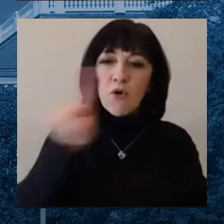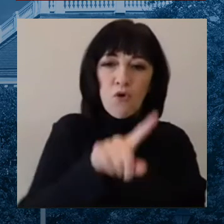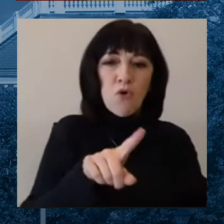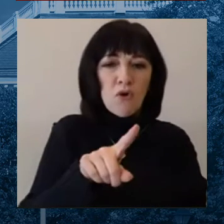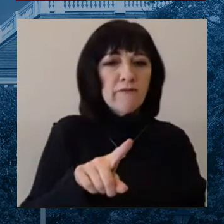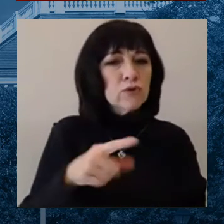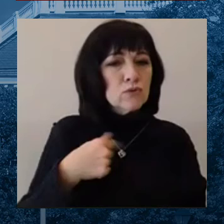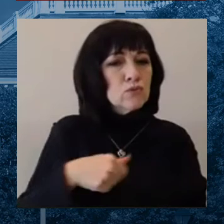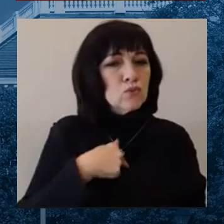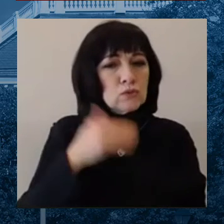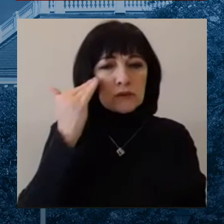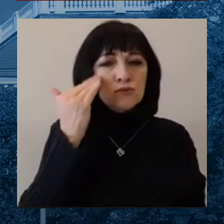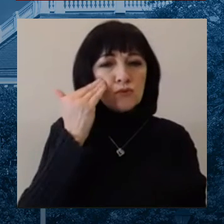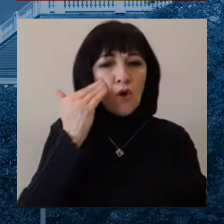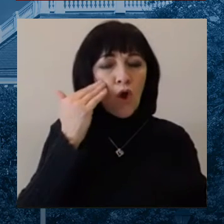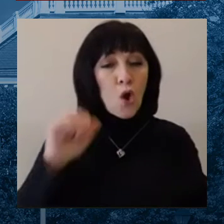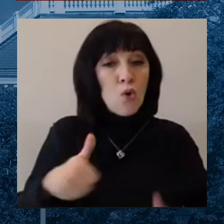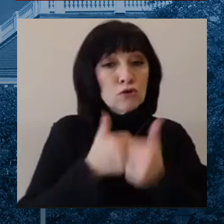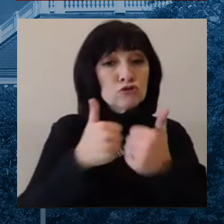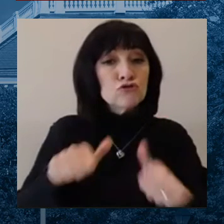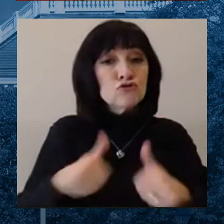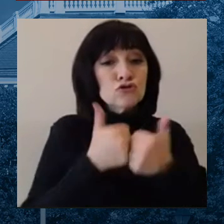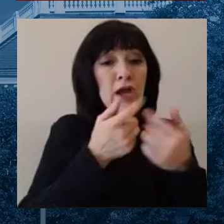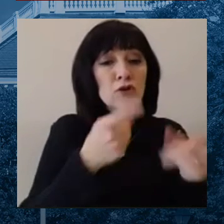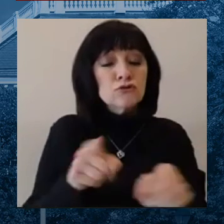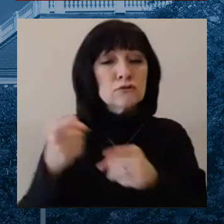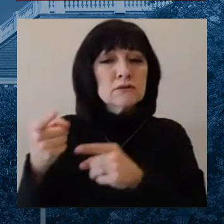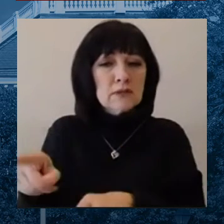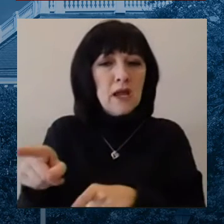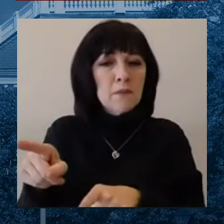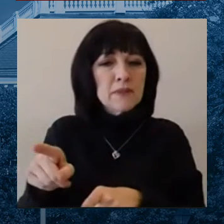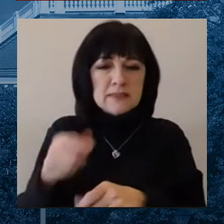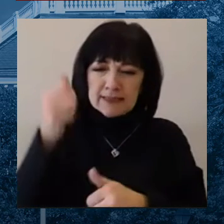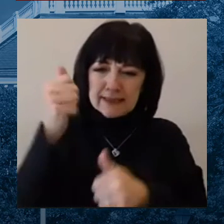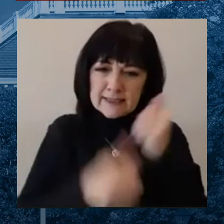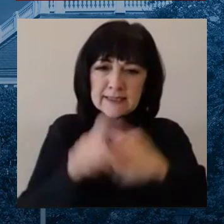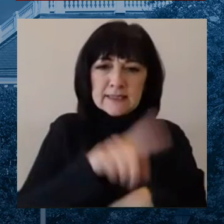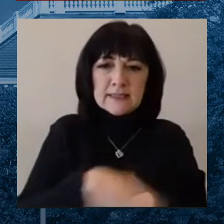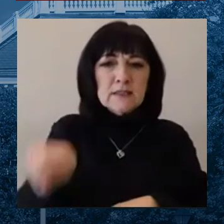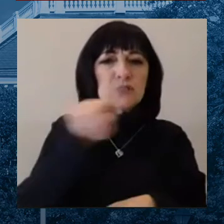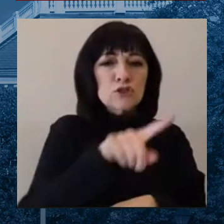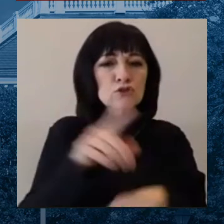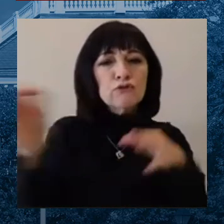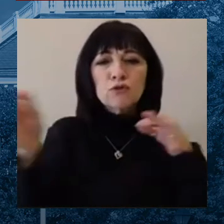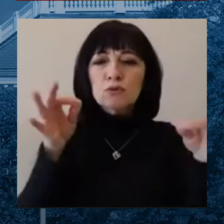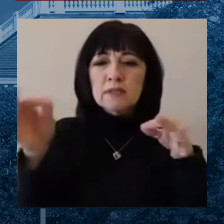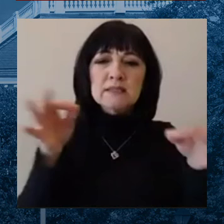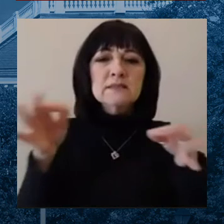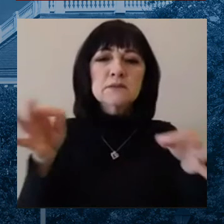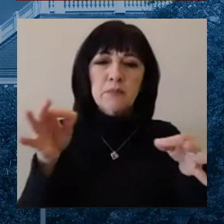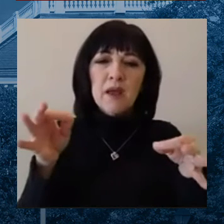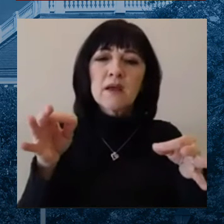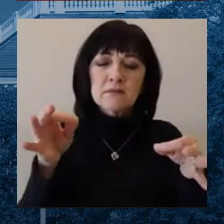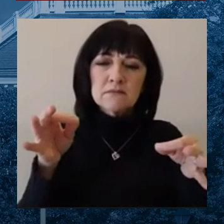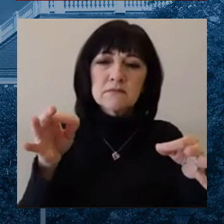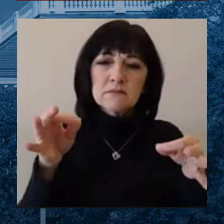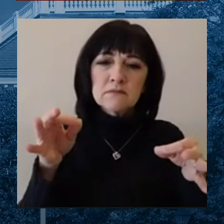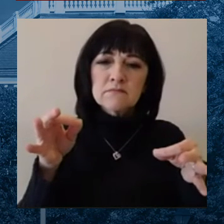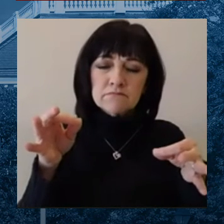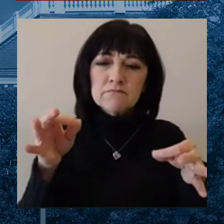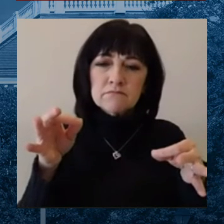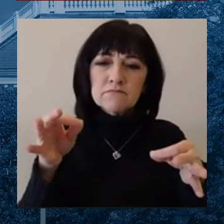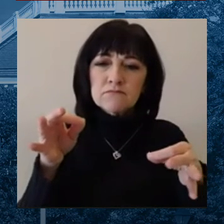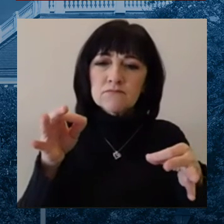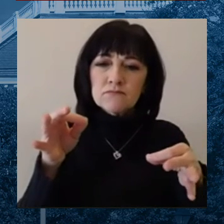we have. I think each of you have touched on a point that's important for all of us to remember